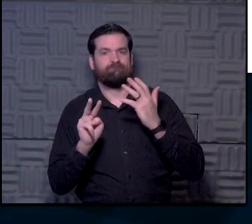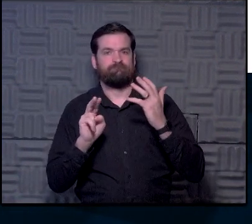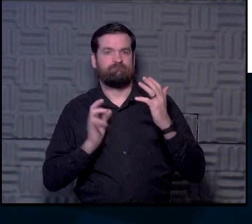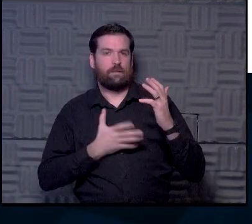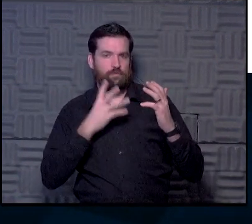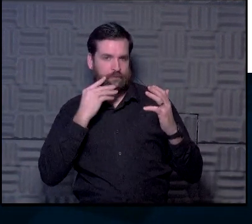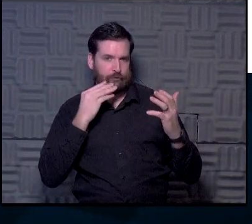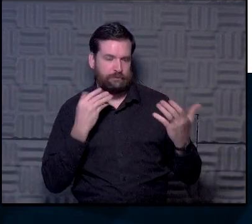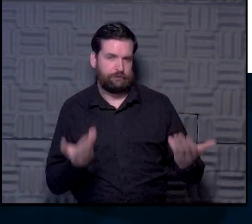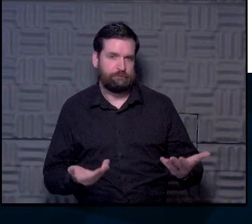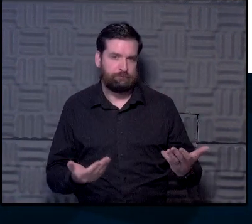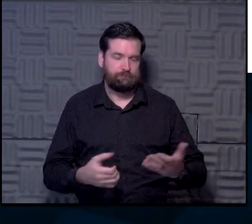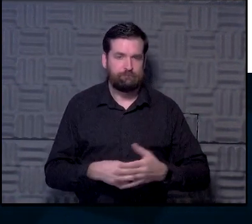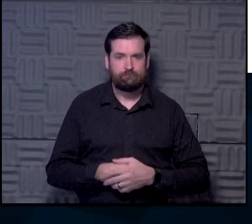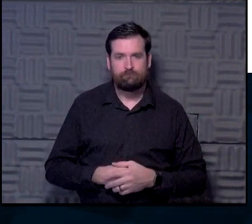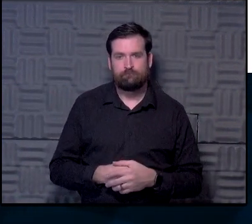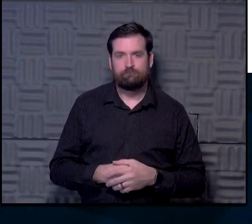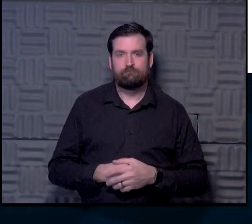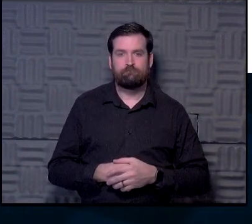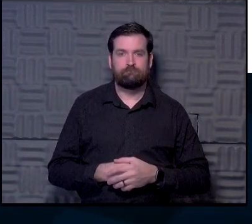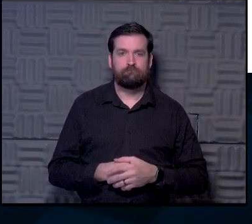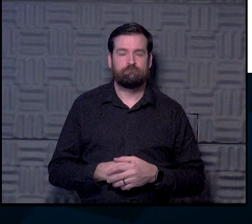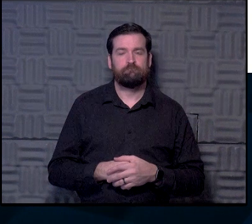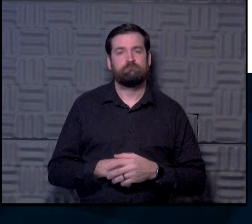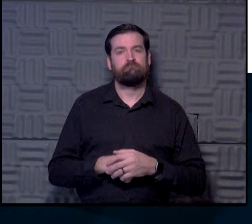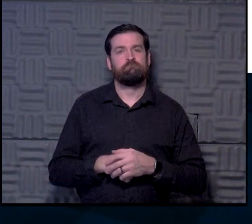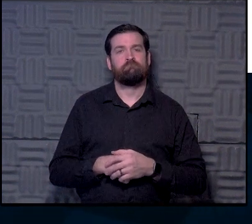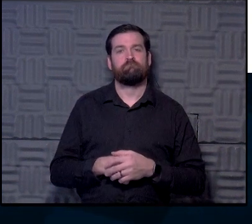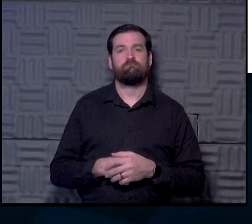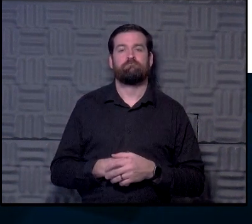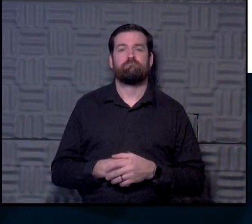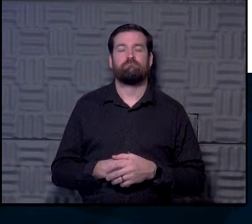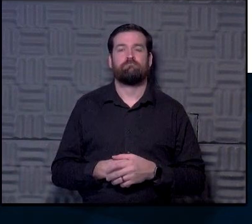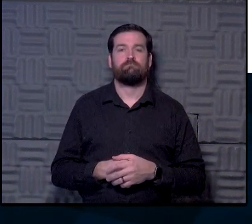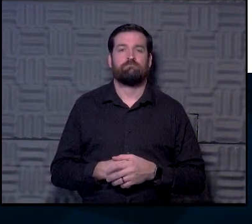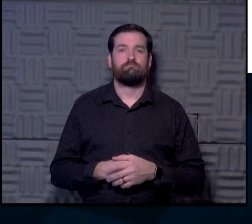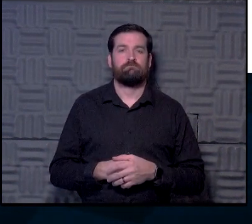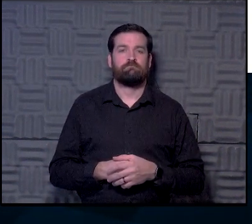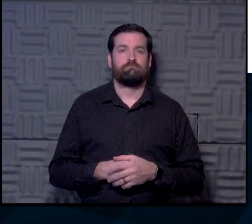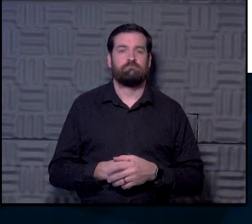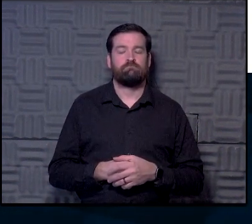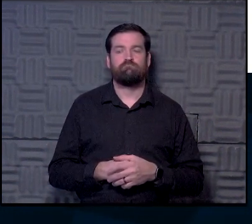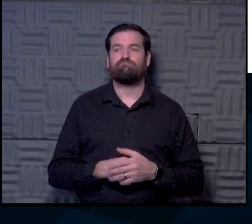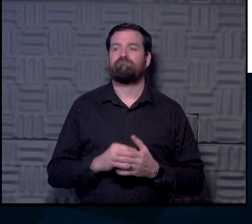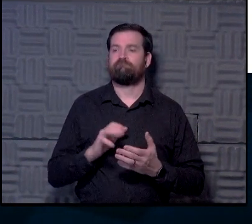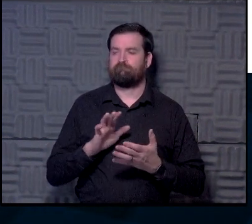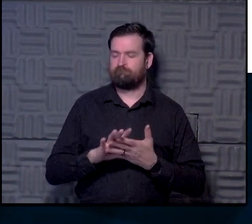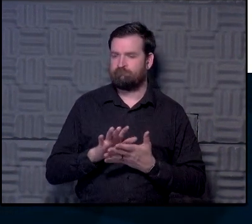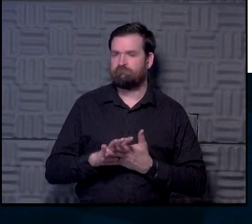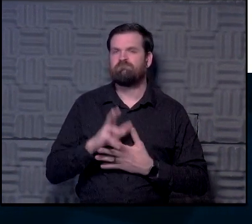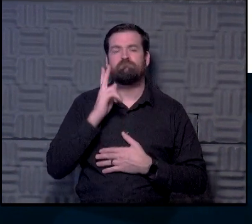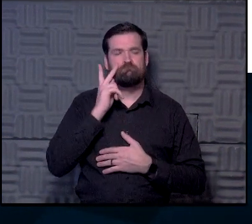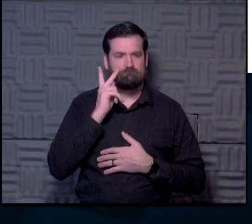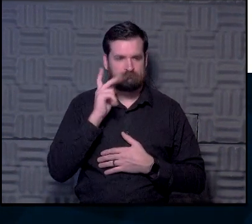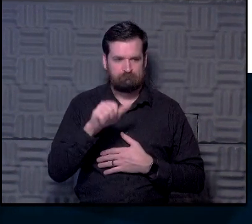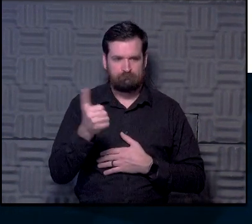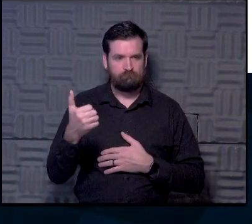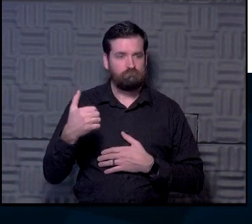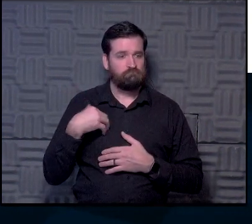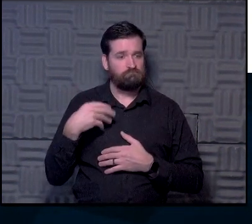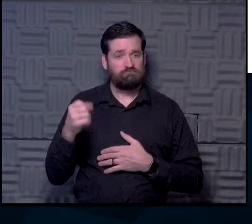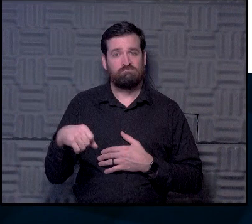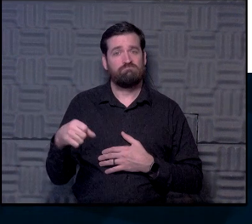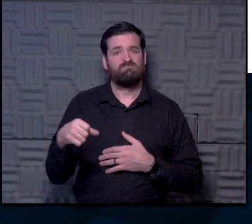our experience with different populations based on ethnicity. Let's see, what else did I have? Yeah,